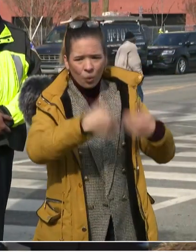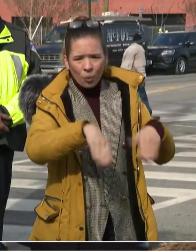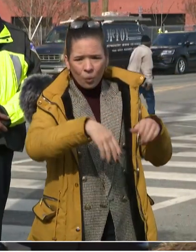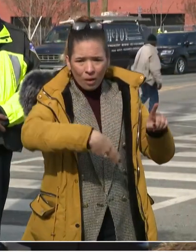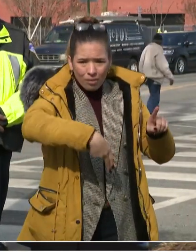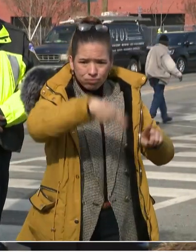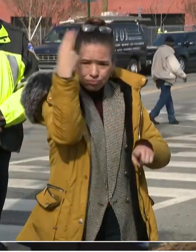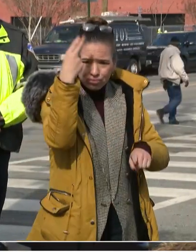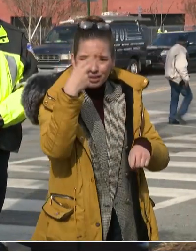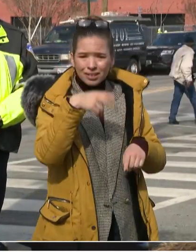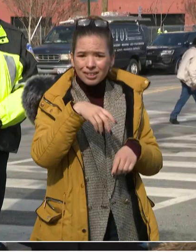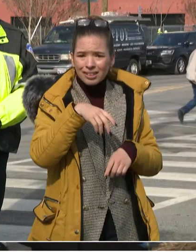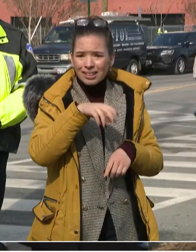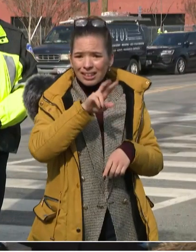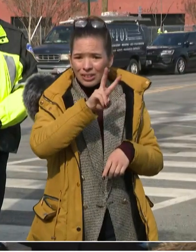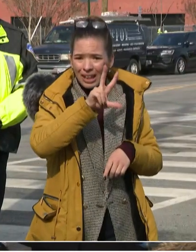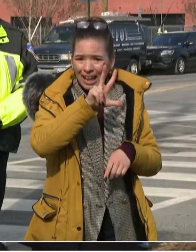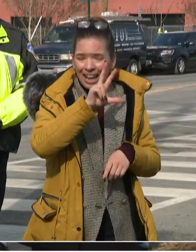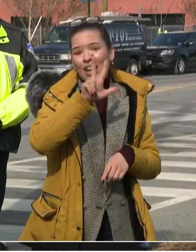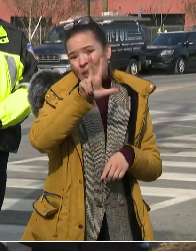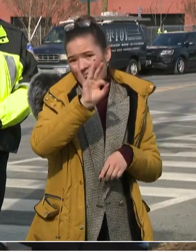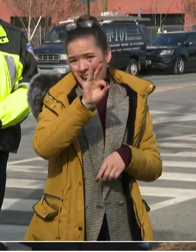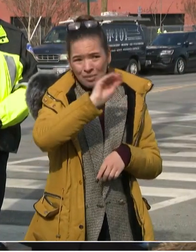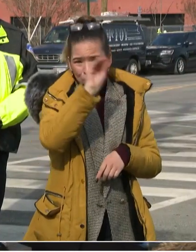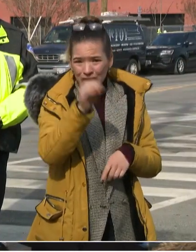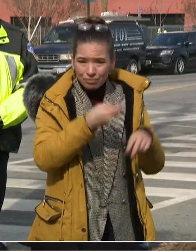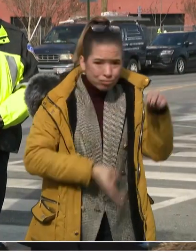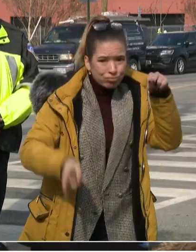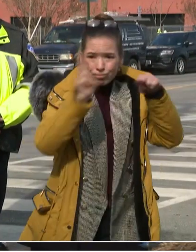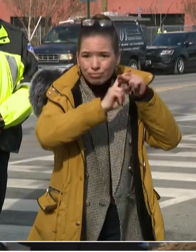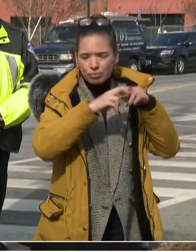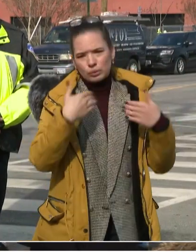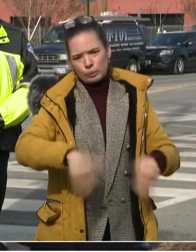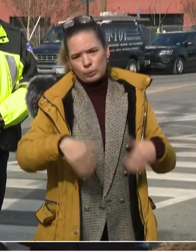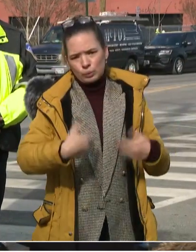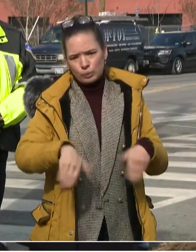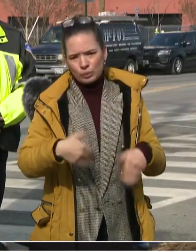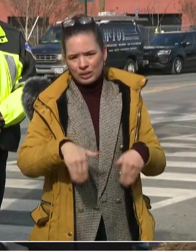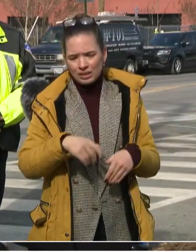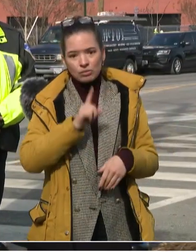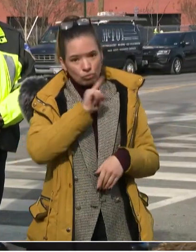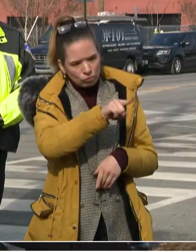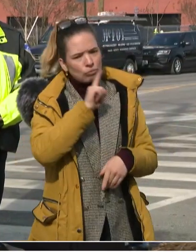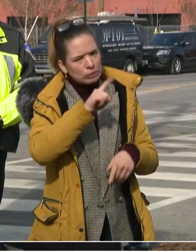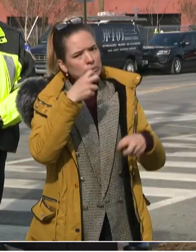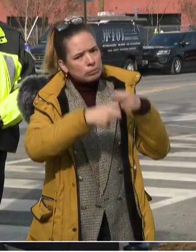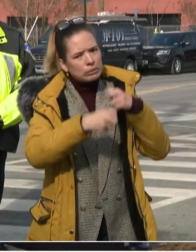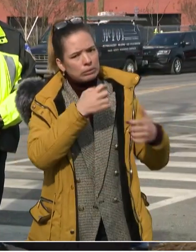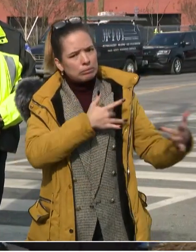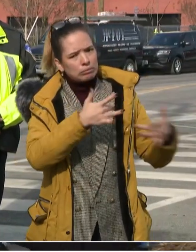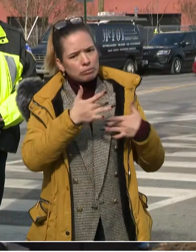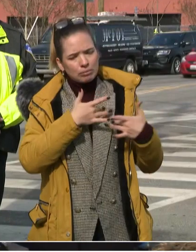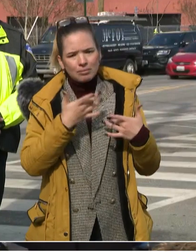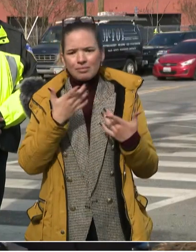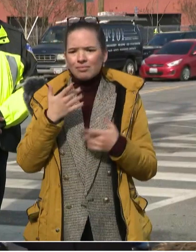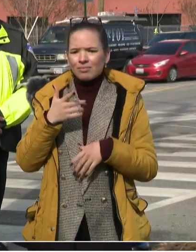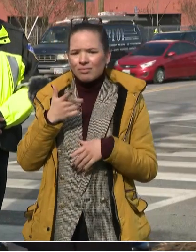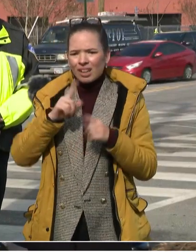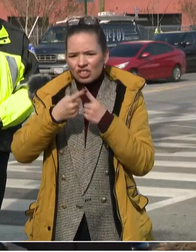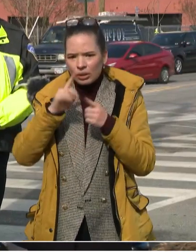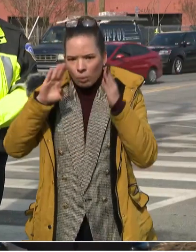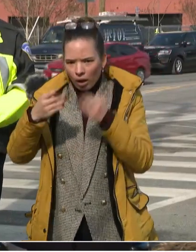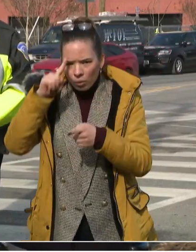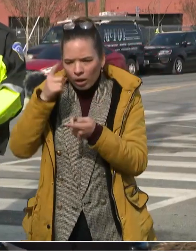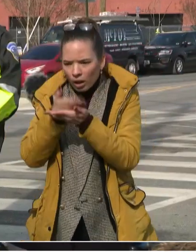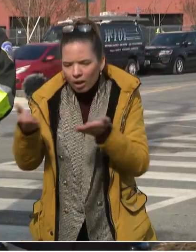like 38% of kids, right? But I mean, it is a problem, and people are trying to focus in on the one-offs or the this or that. The bottom